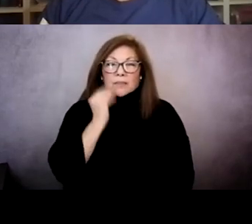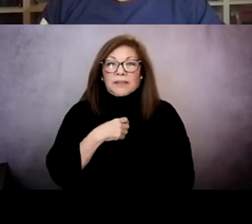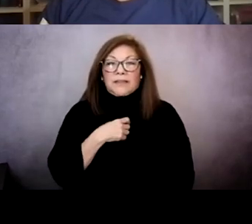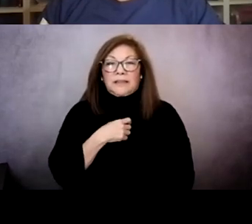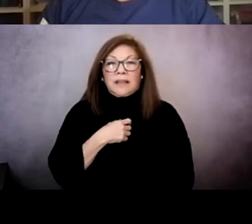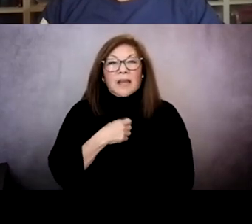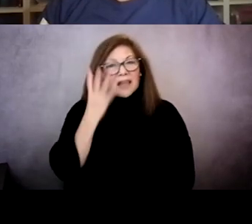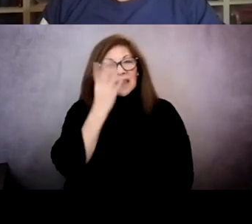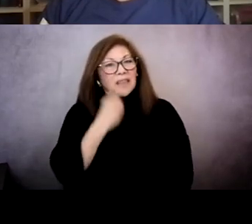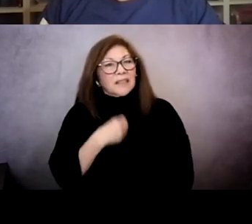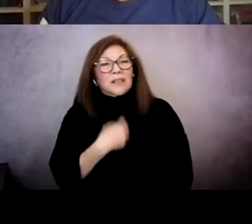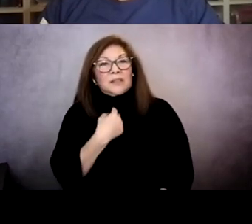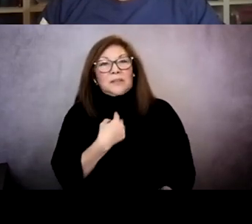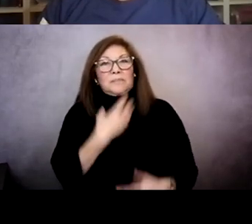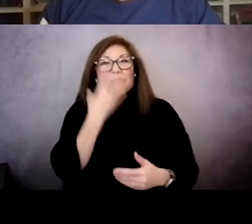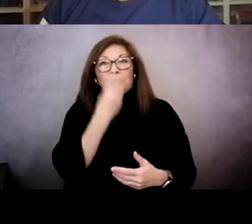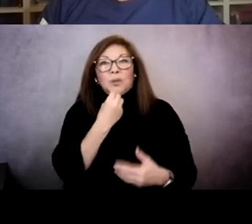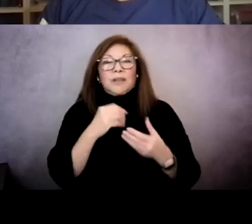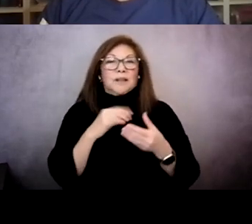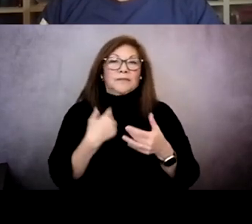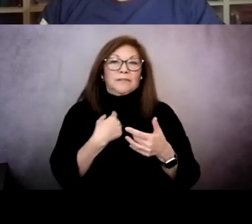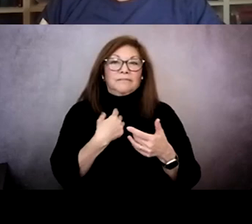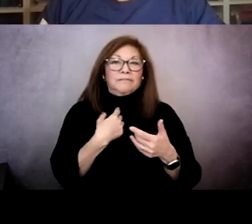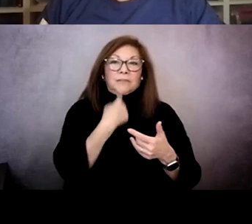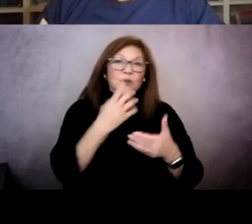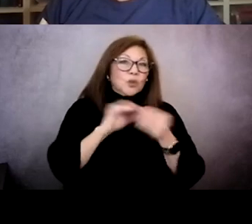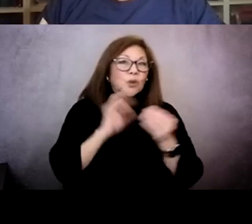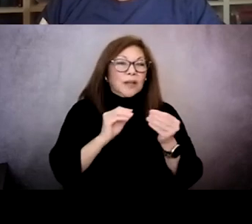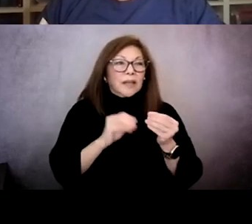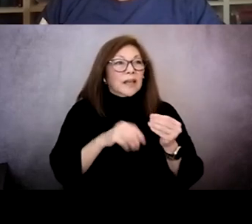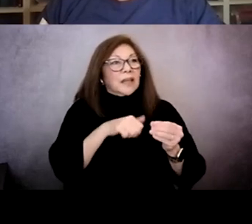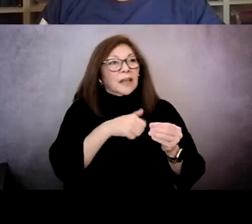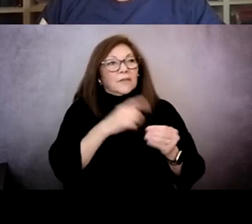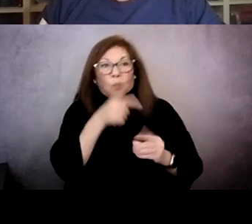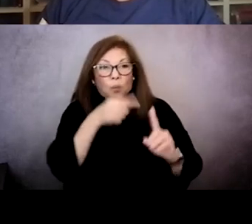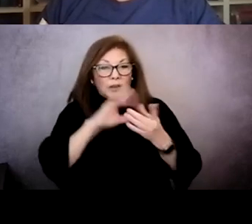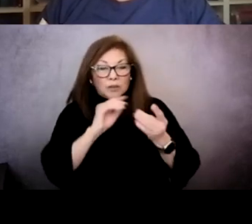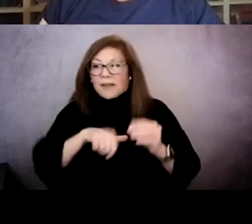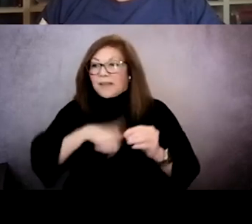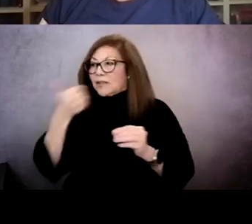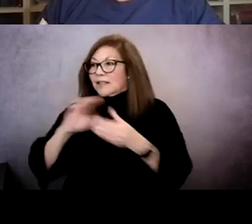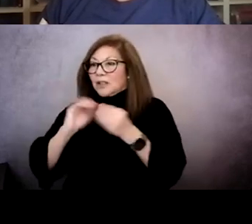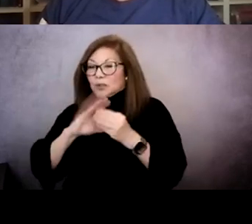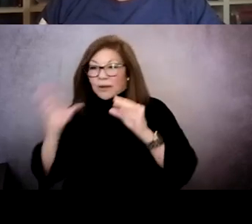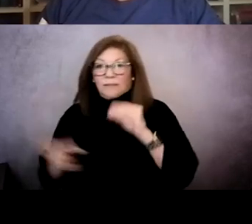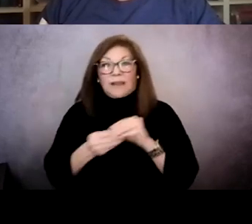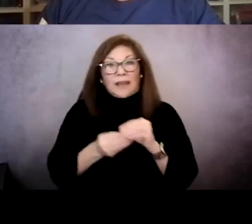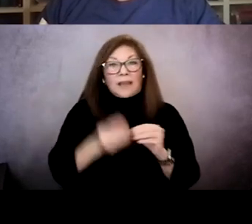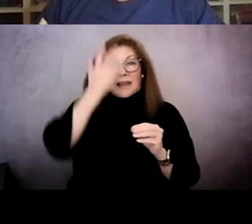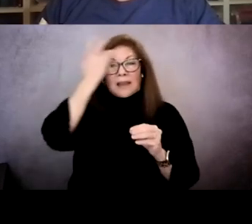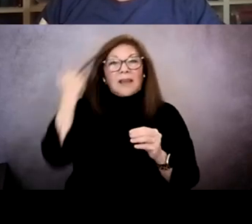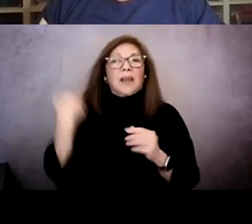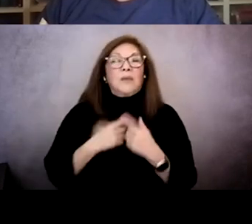that's the beauty of storytelling, which is that, hey, for every story, there's another story. And we can all exist in all those multitudes and